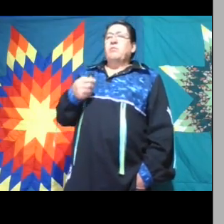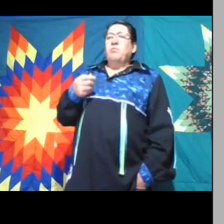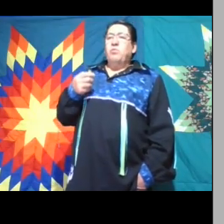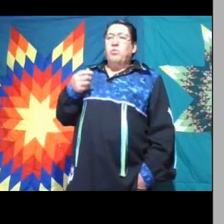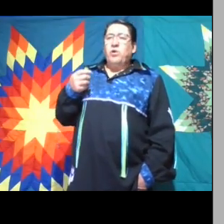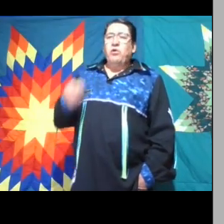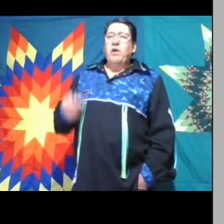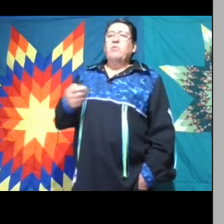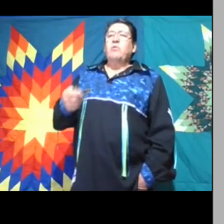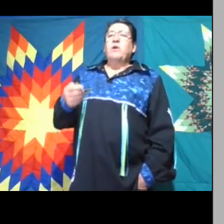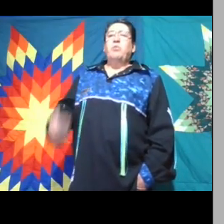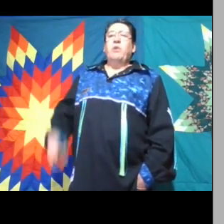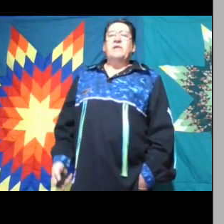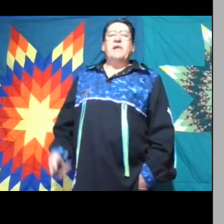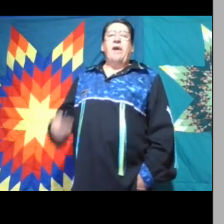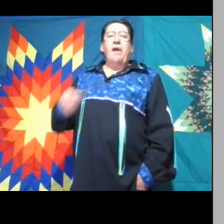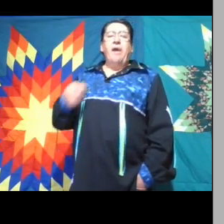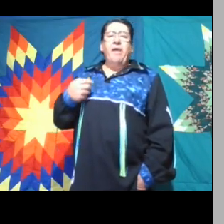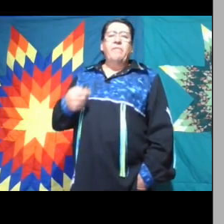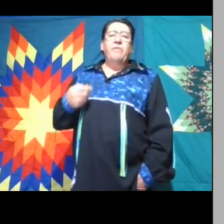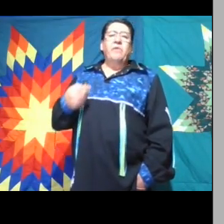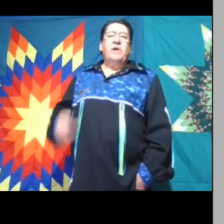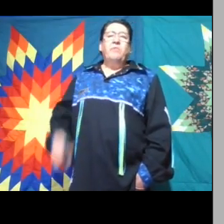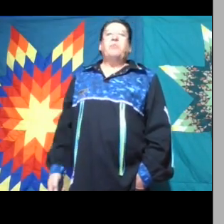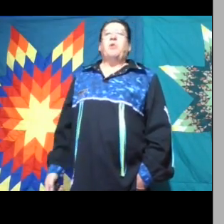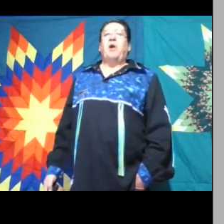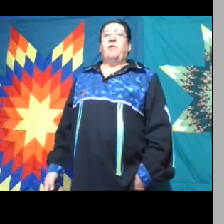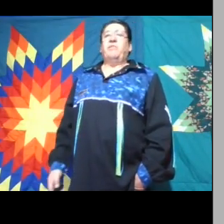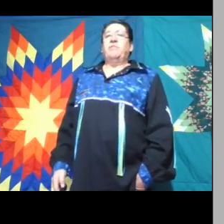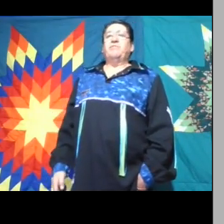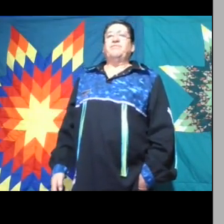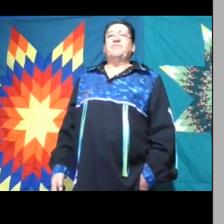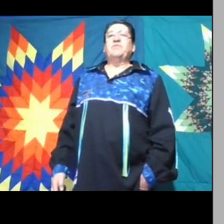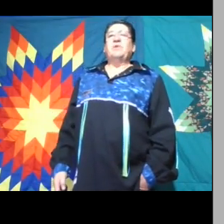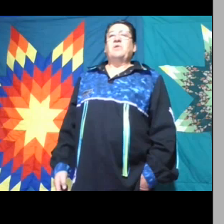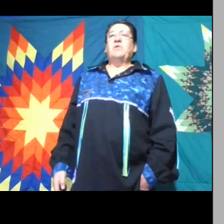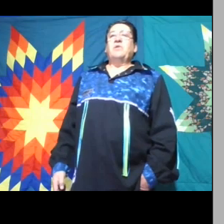Let's create a workplace that everyone can be proud of.